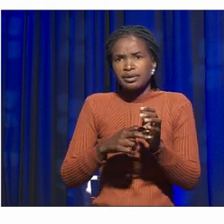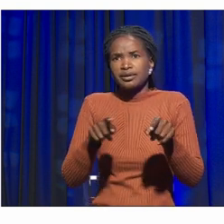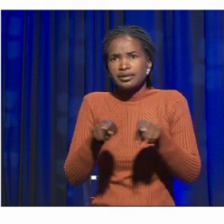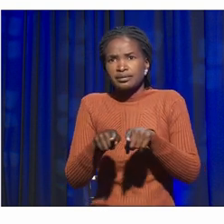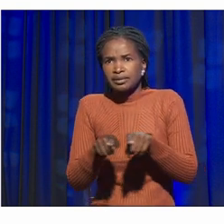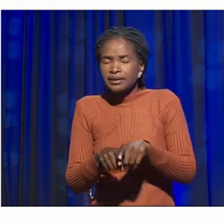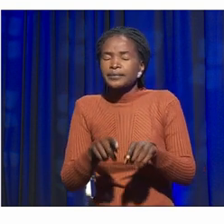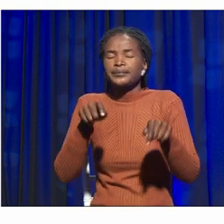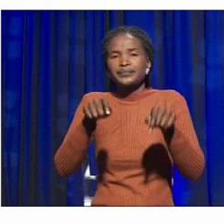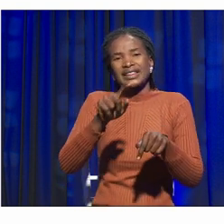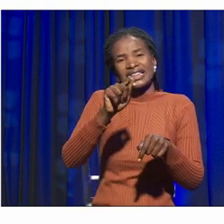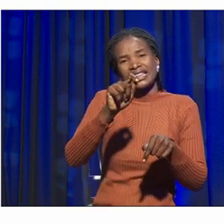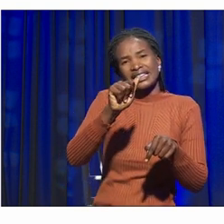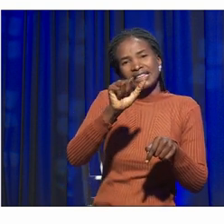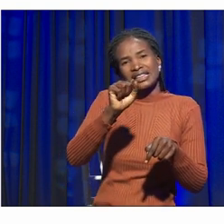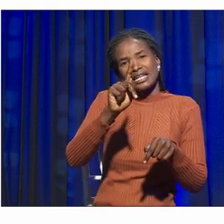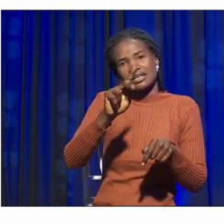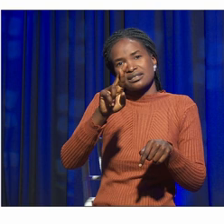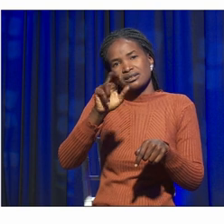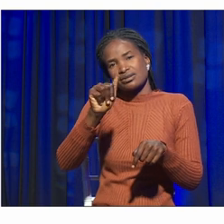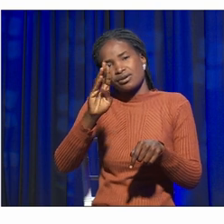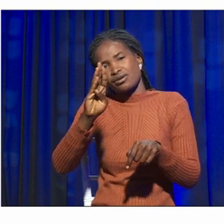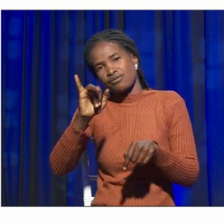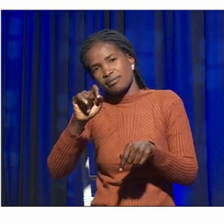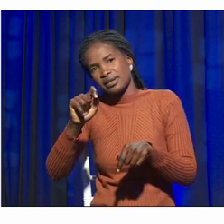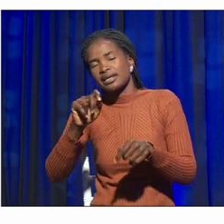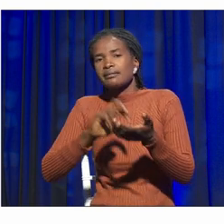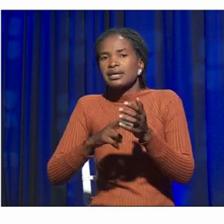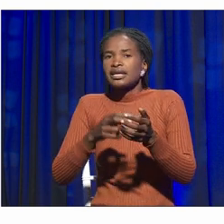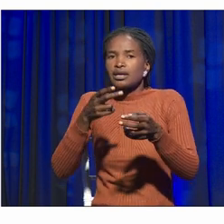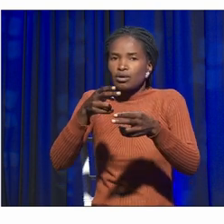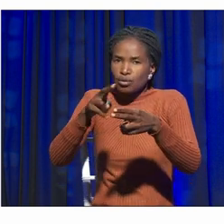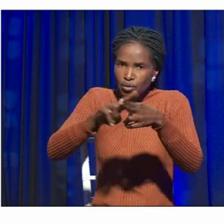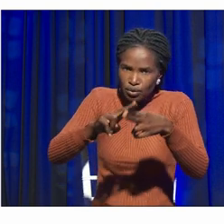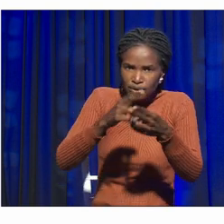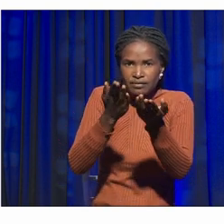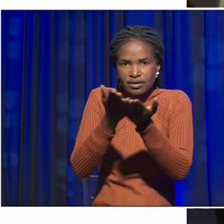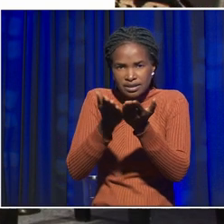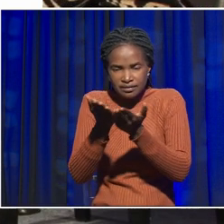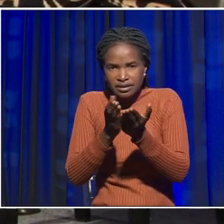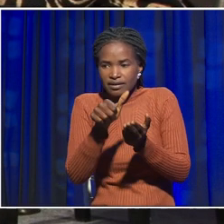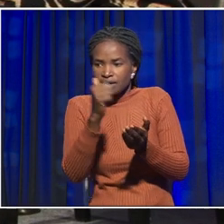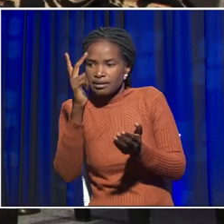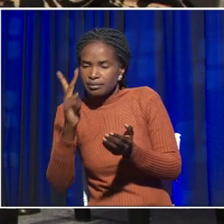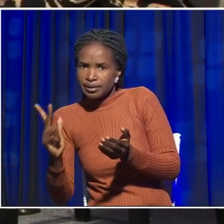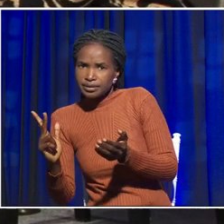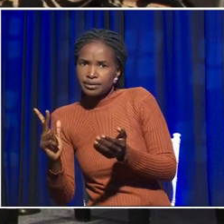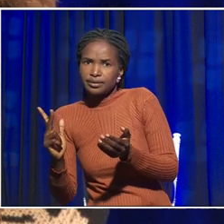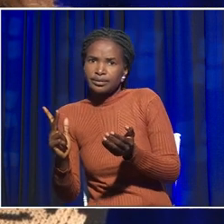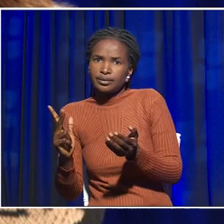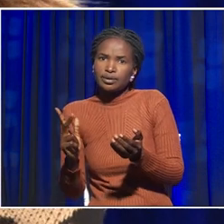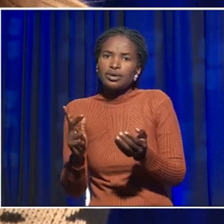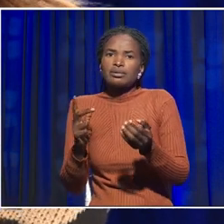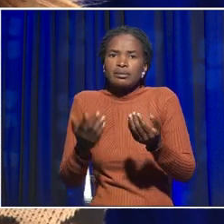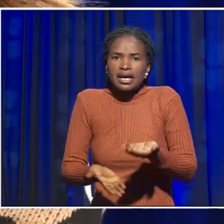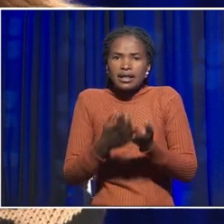your way of actually hiring, renting the service of somebody putting together the wardrobe for